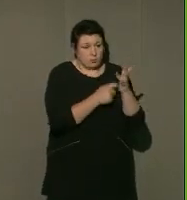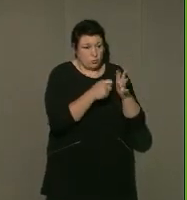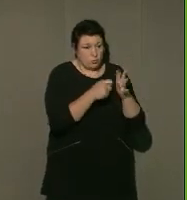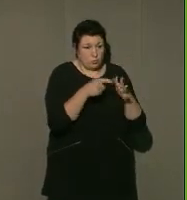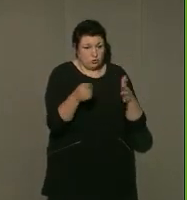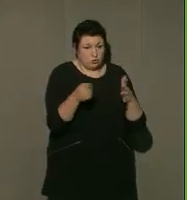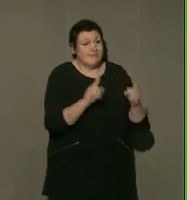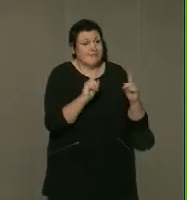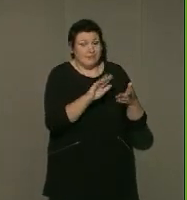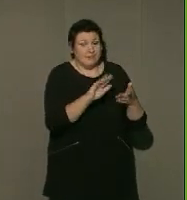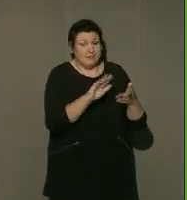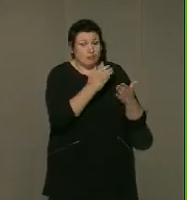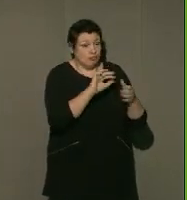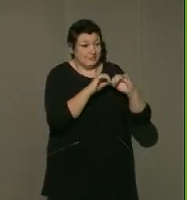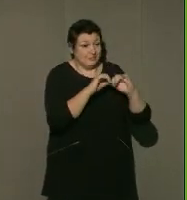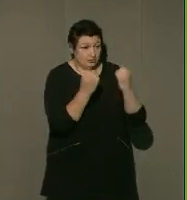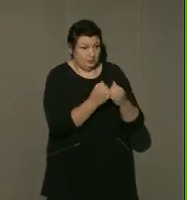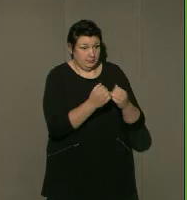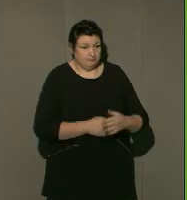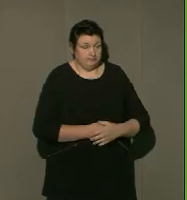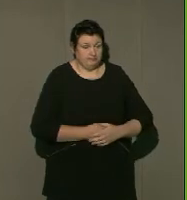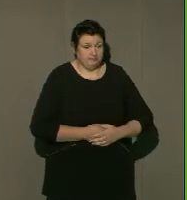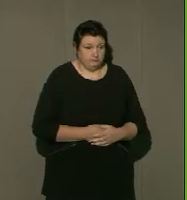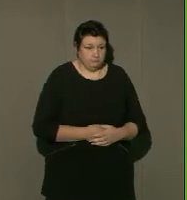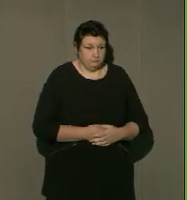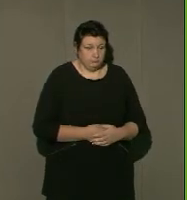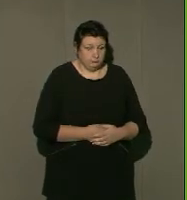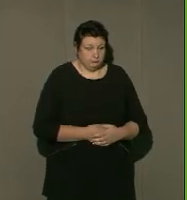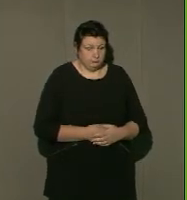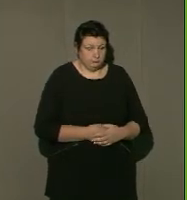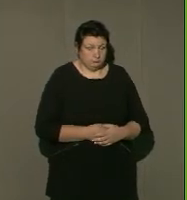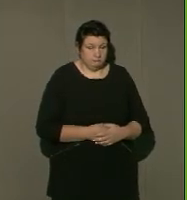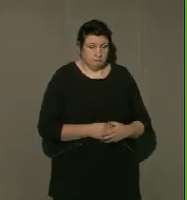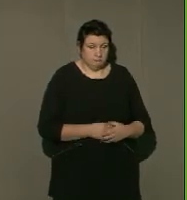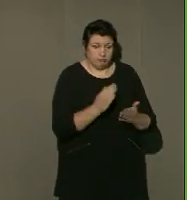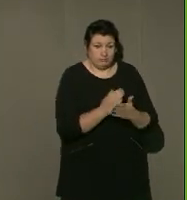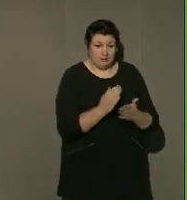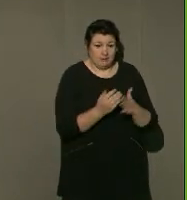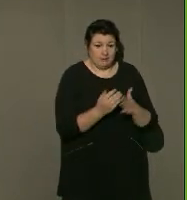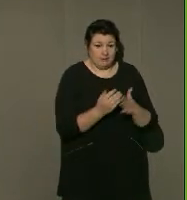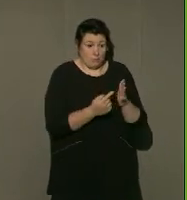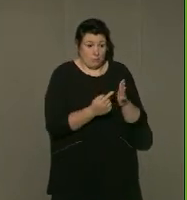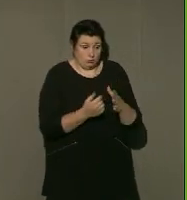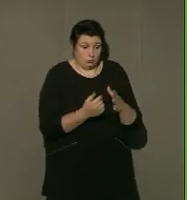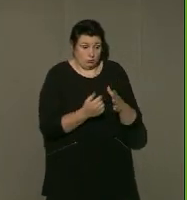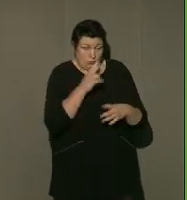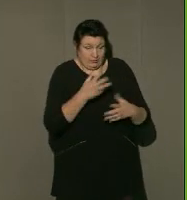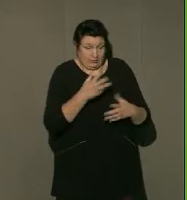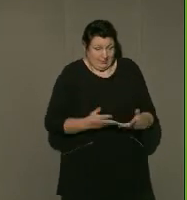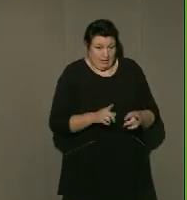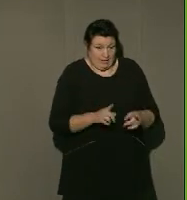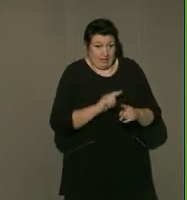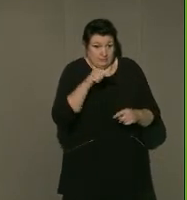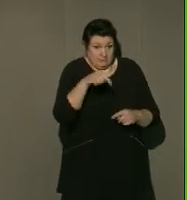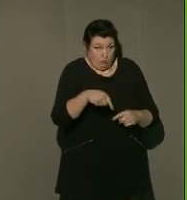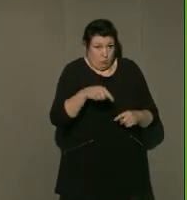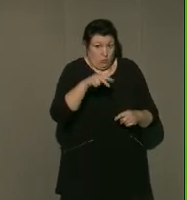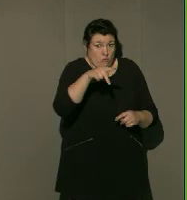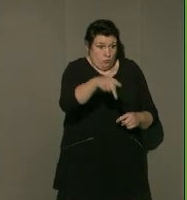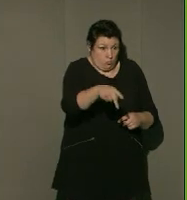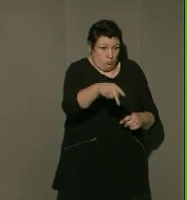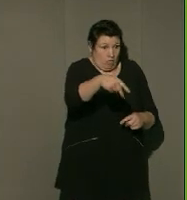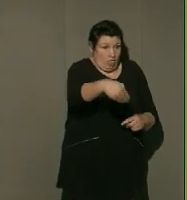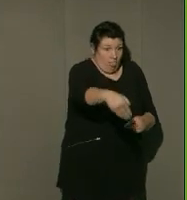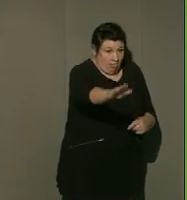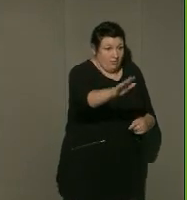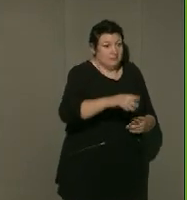This is a very important issue for us to address today and tomorrow and beyond.